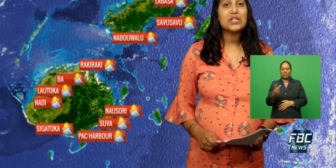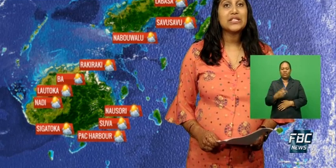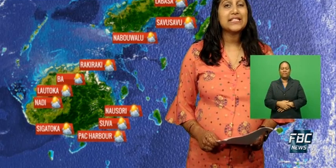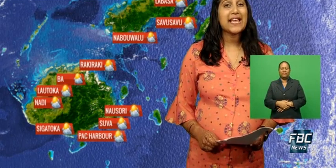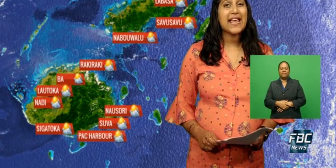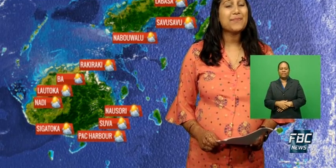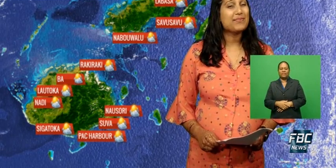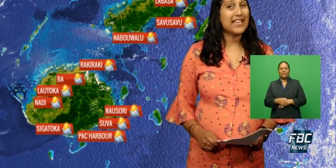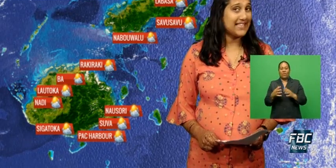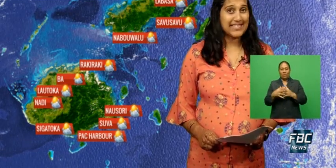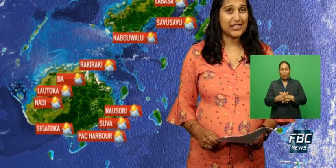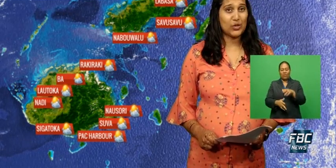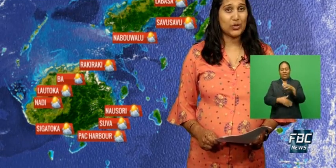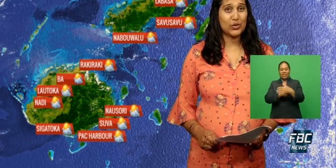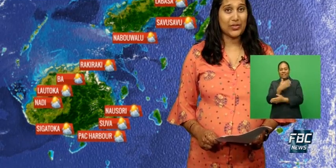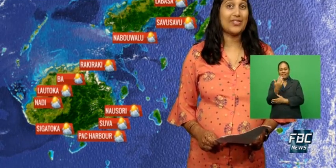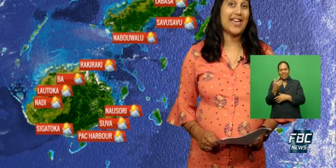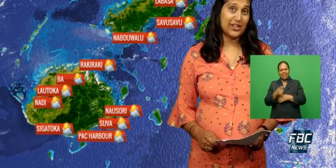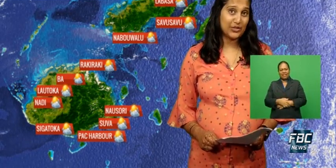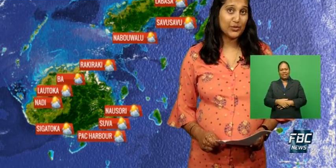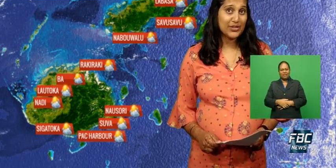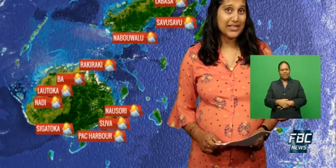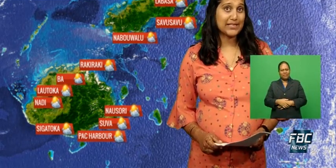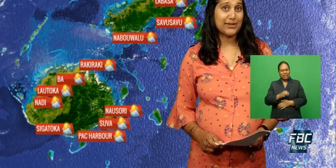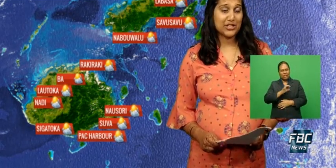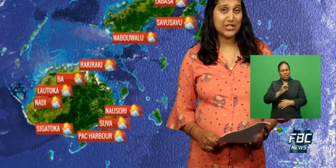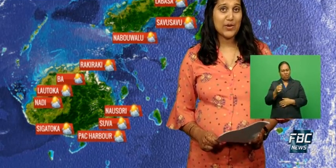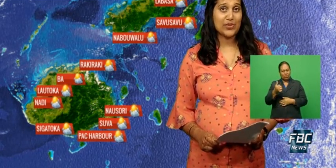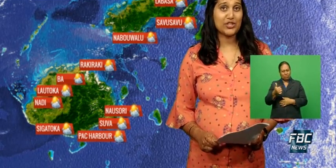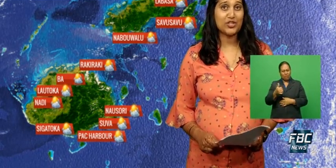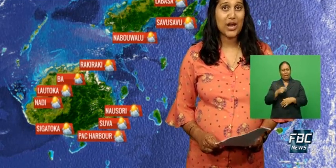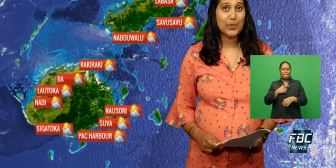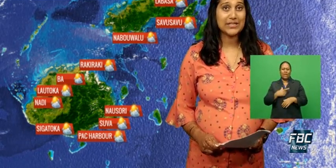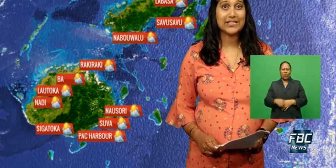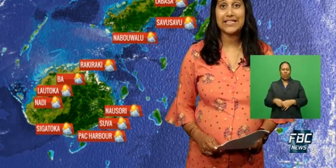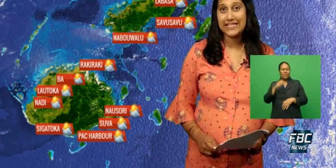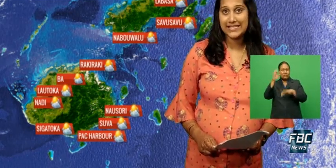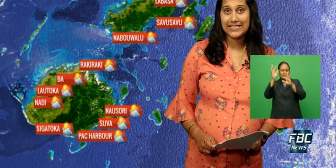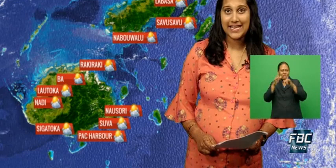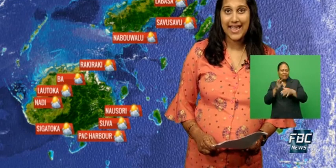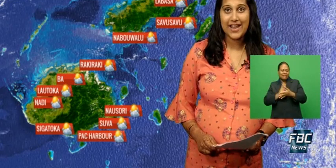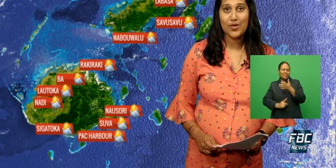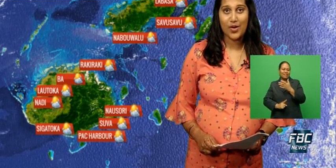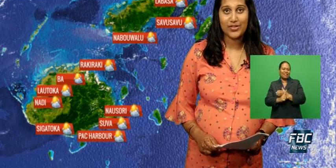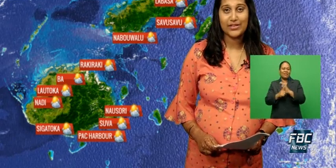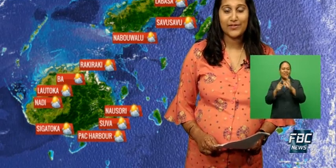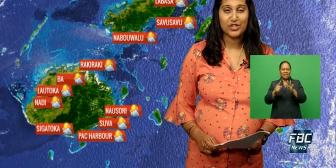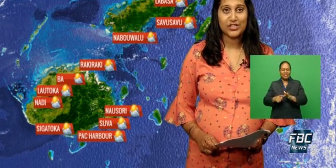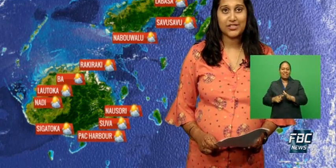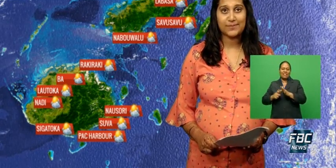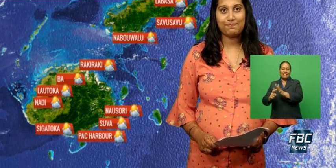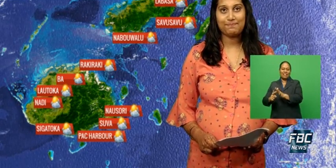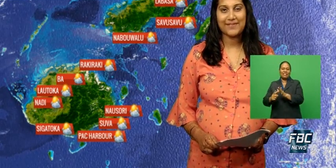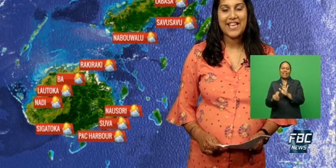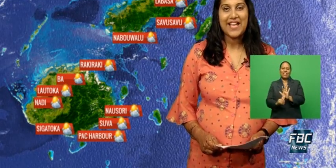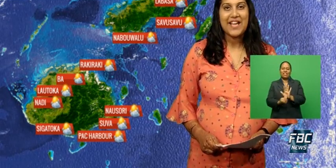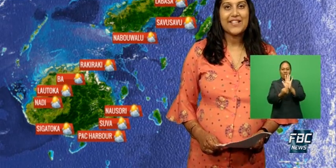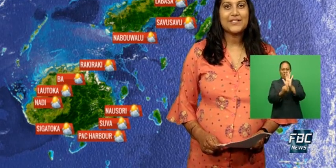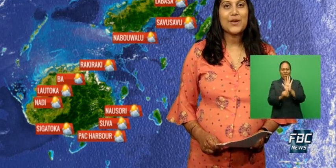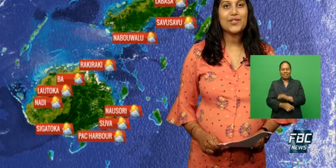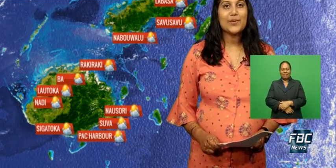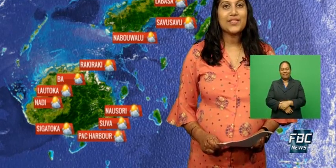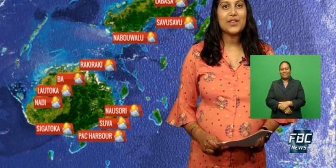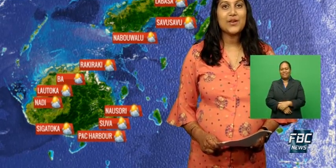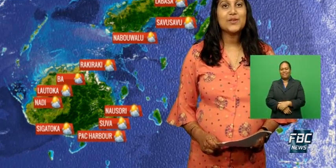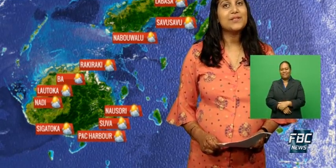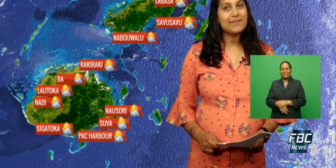on to Thursday, it doesn't look that good, especially with showers in the eastern and northern divisions.